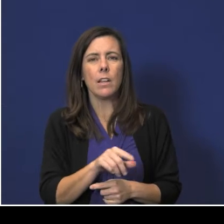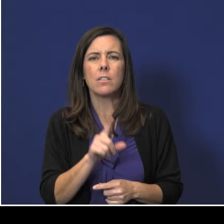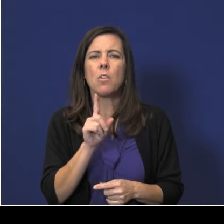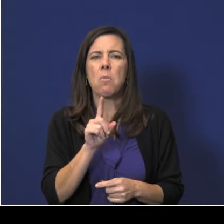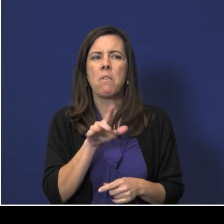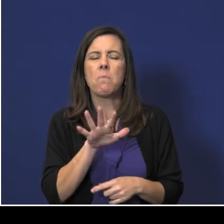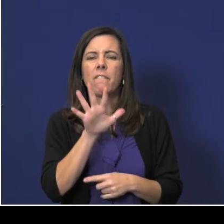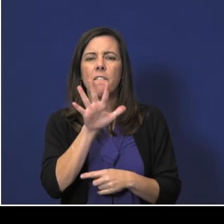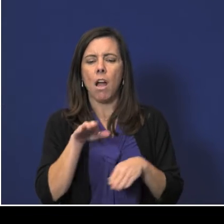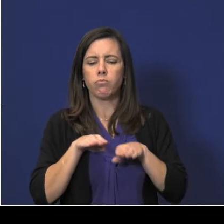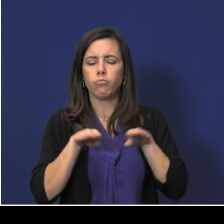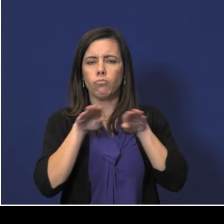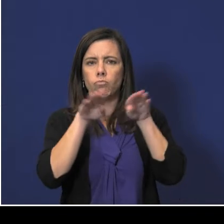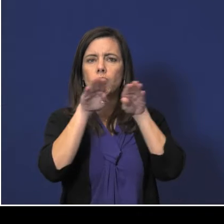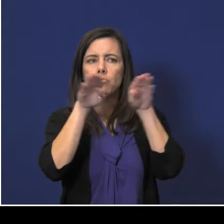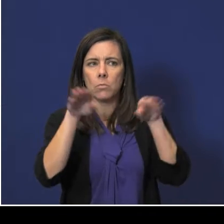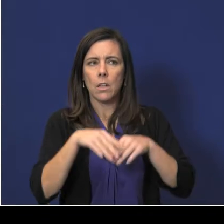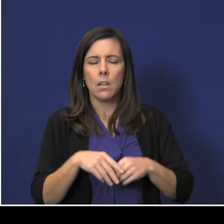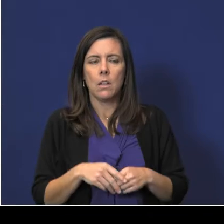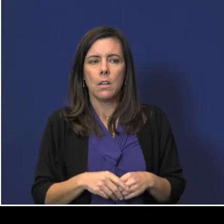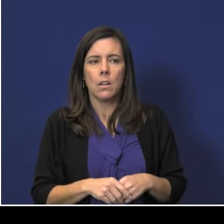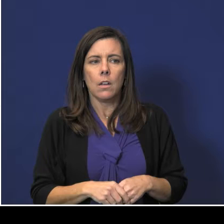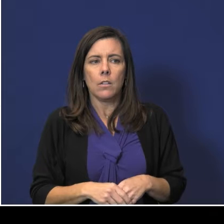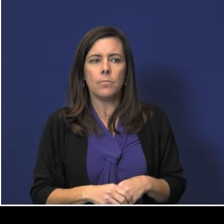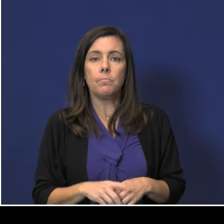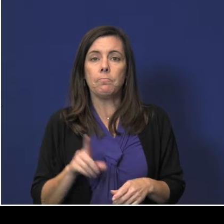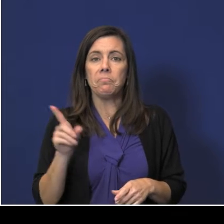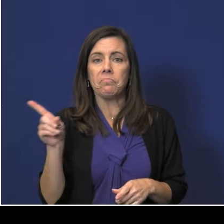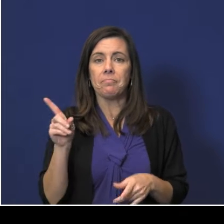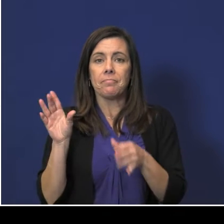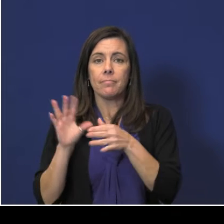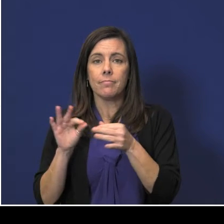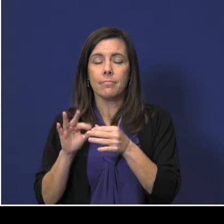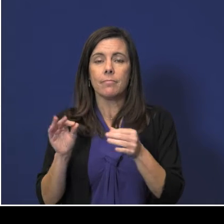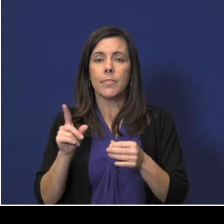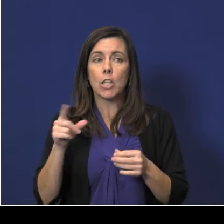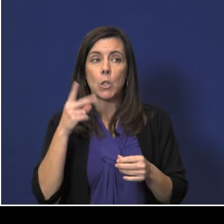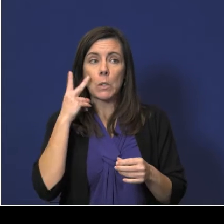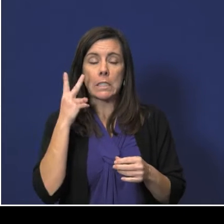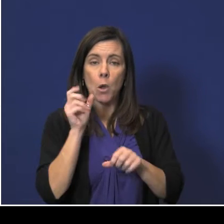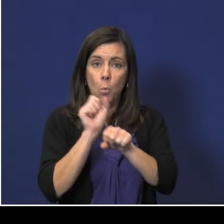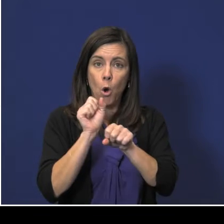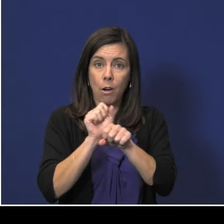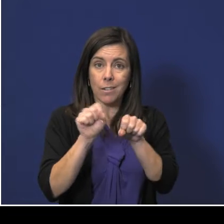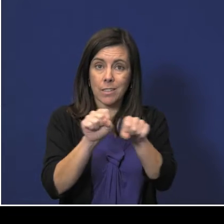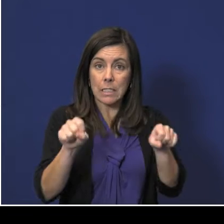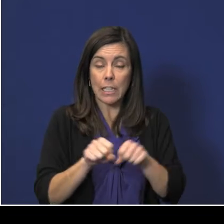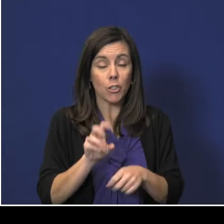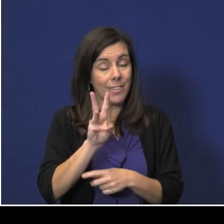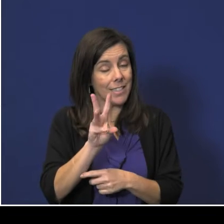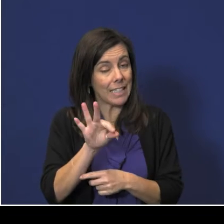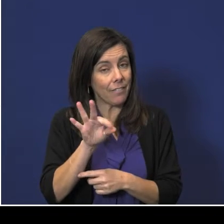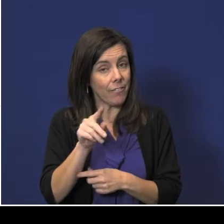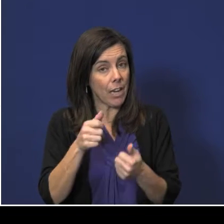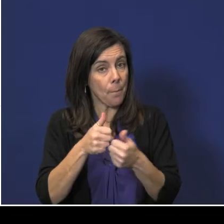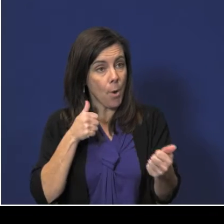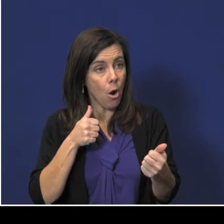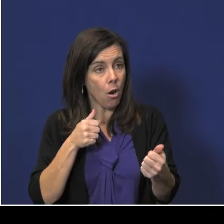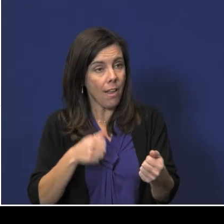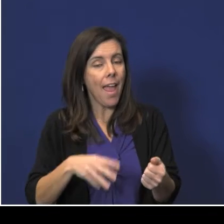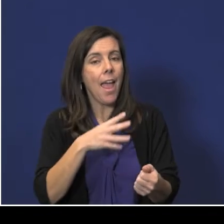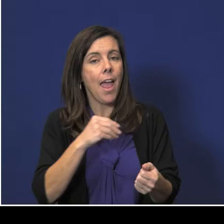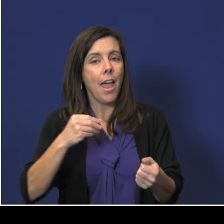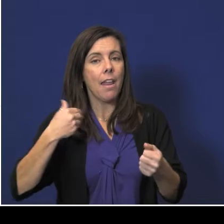5-story office building. As Brendan was mentioning, you get to see the workstations. They're 6 feet apart. There's also a little plexiglass, again,